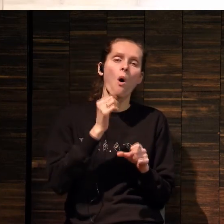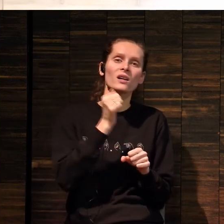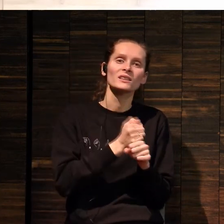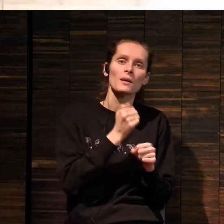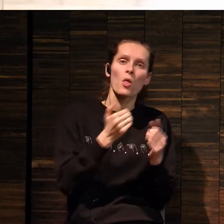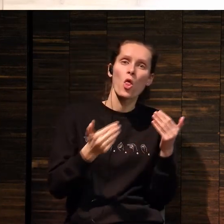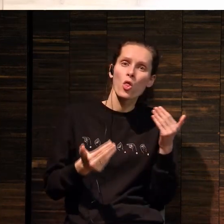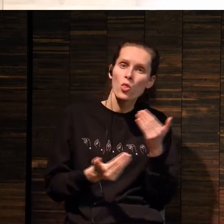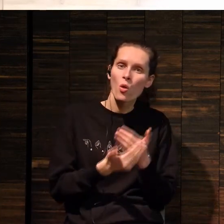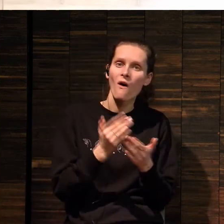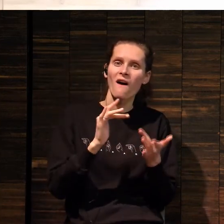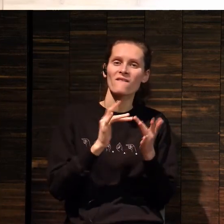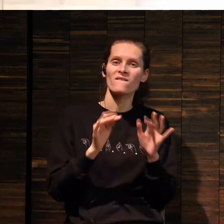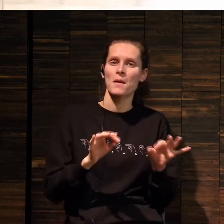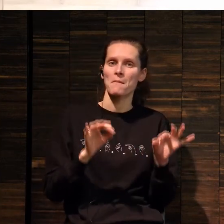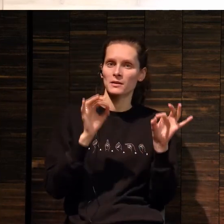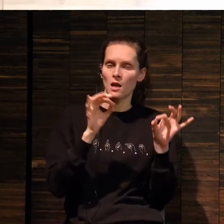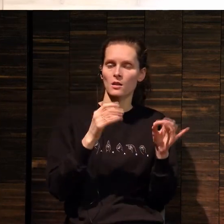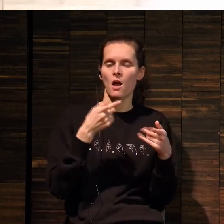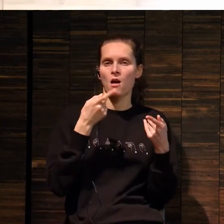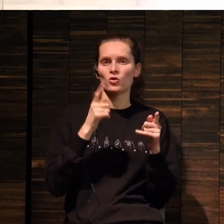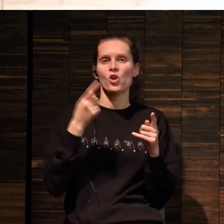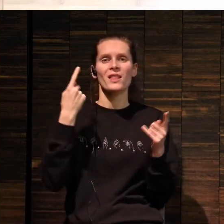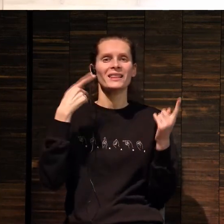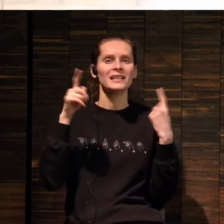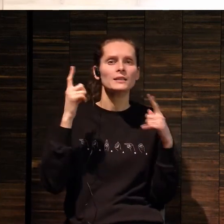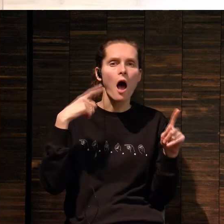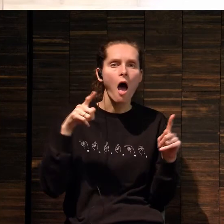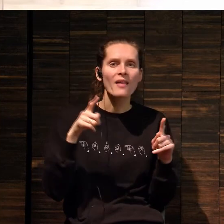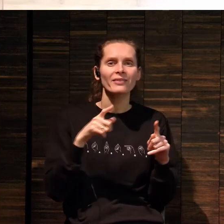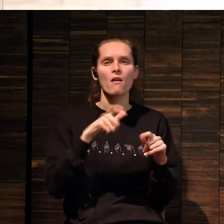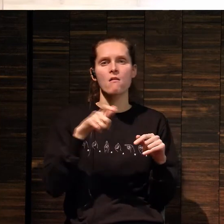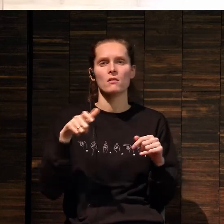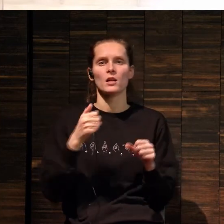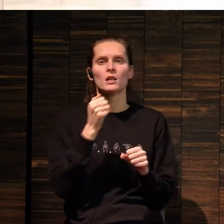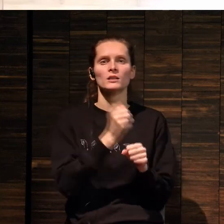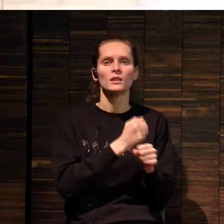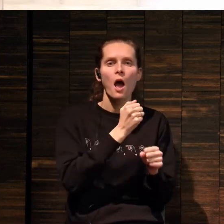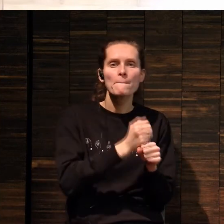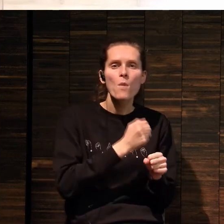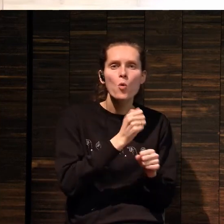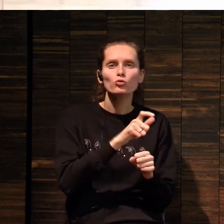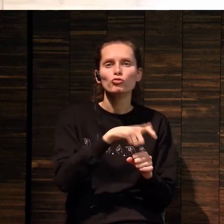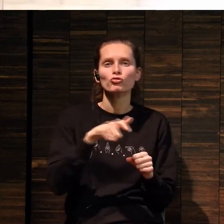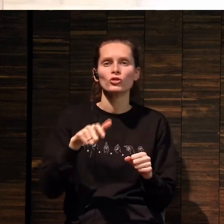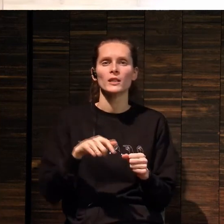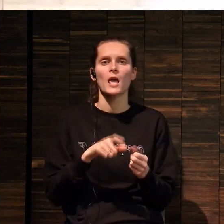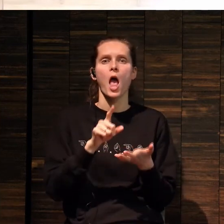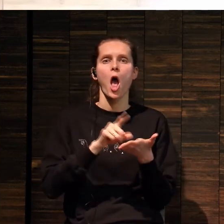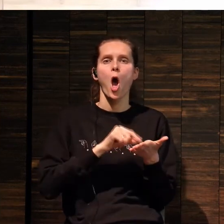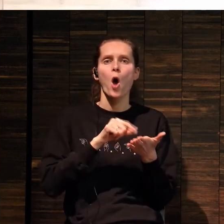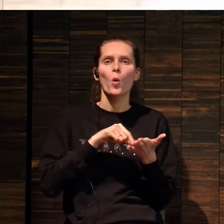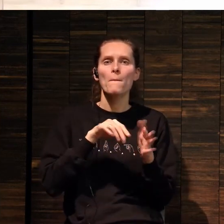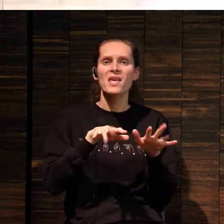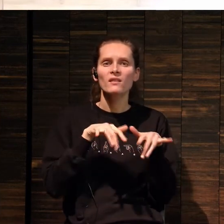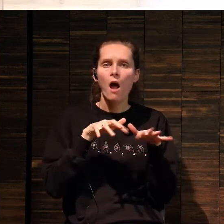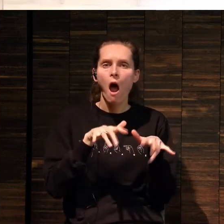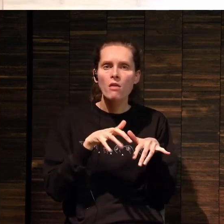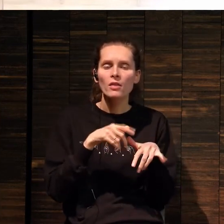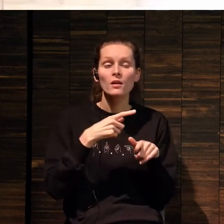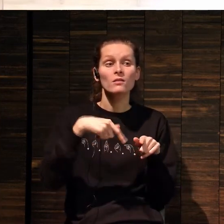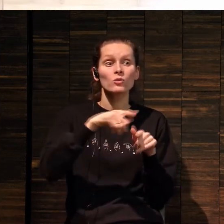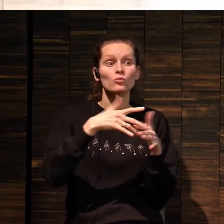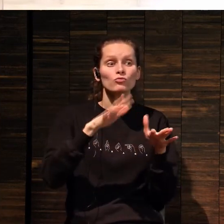developers, copywriters, they're much more aware of these sort of changes. But a lot of the sites out there, they're